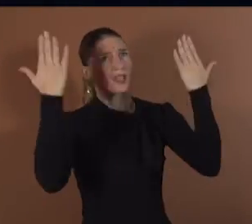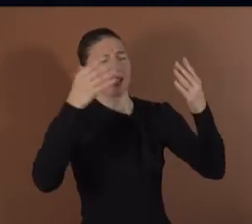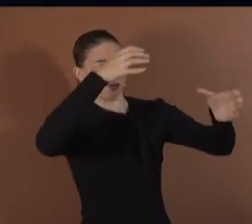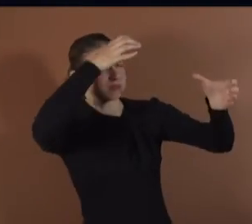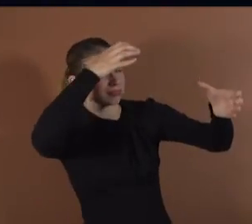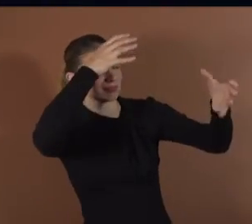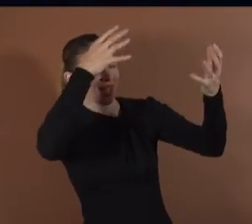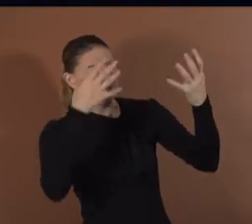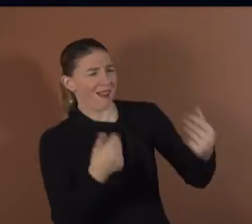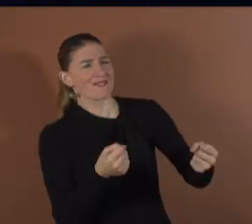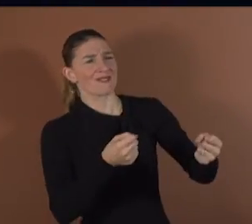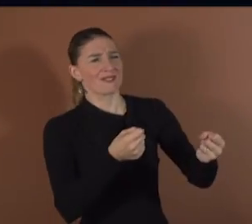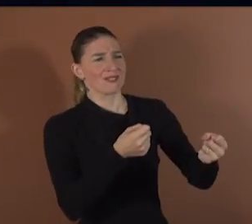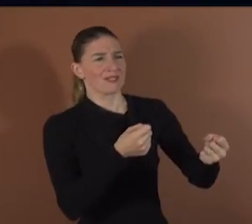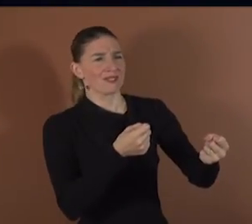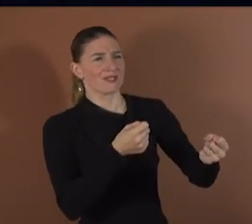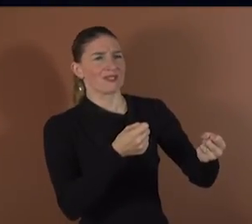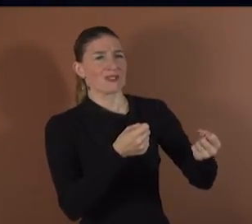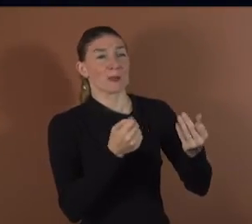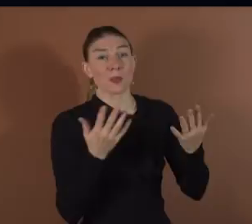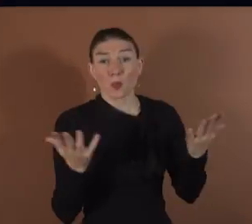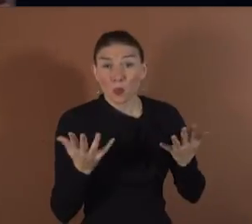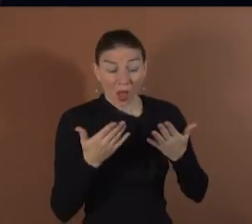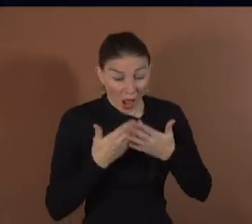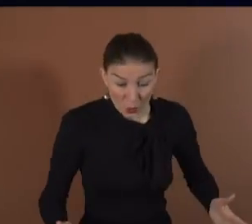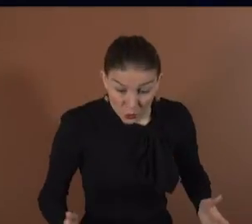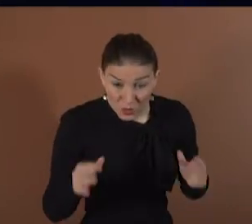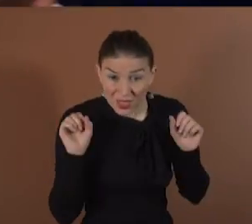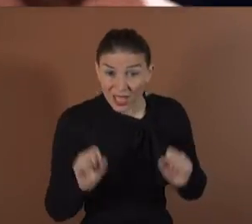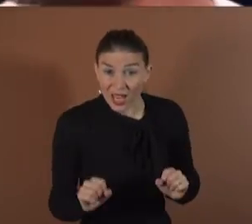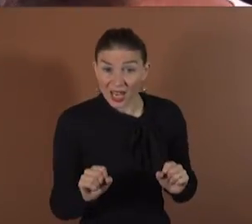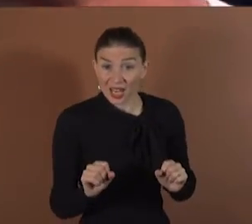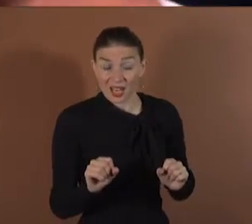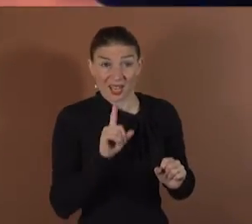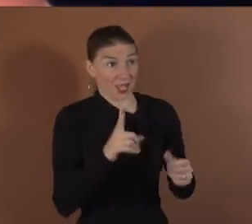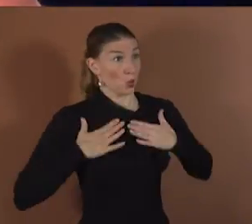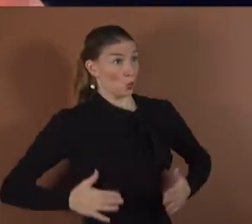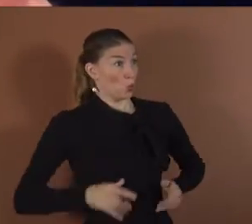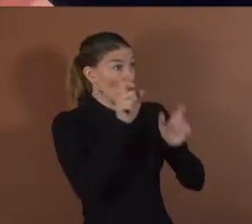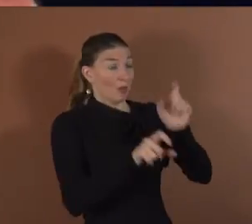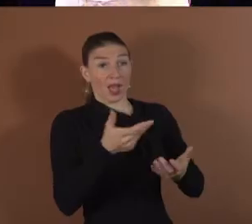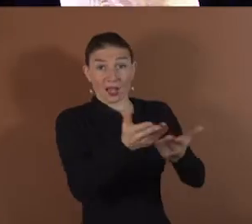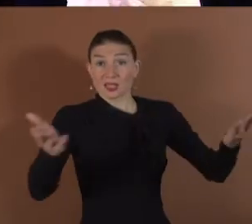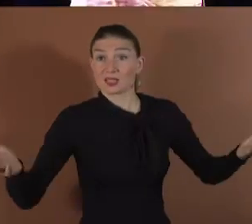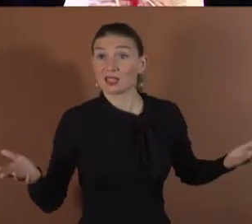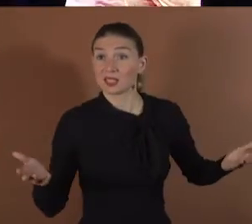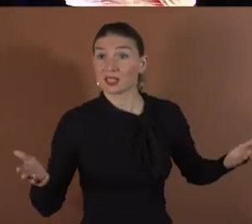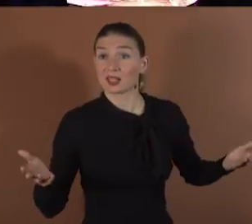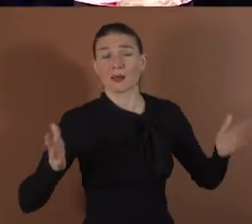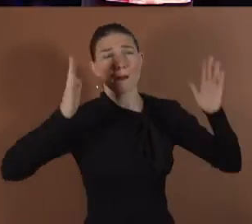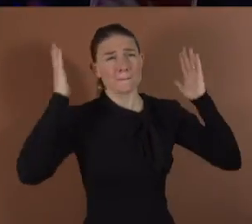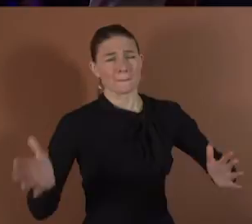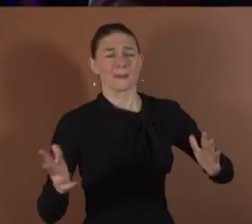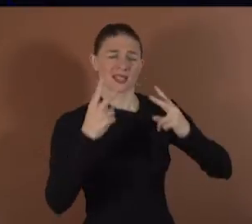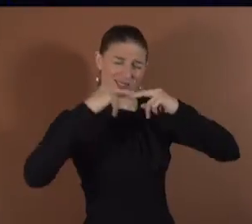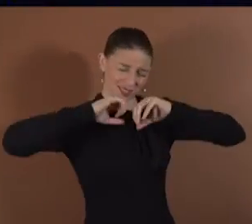here is in fact the survival of humanity on this planet, for us to summon in us a courage